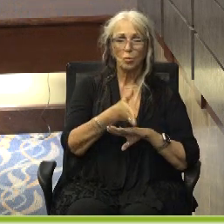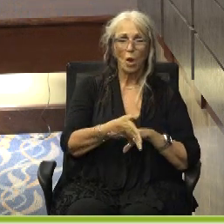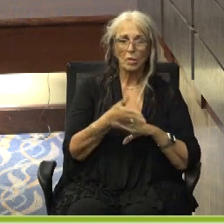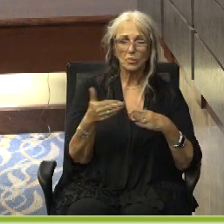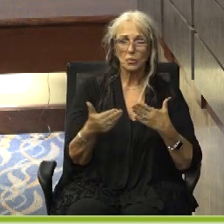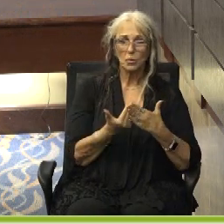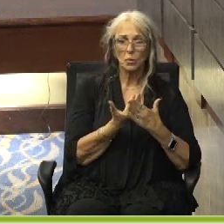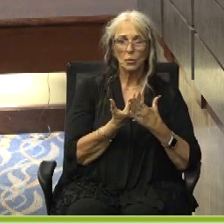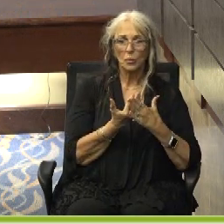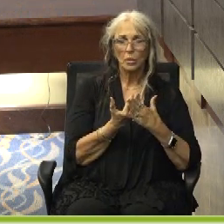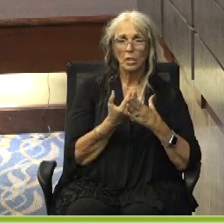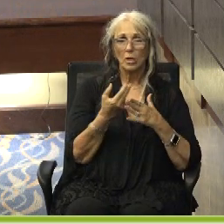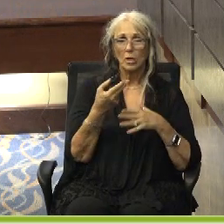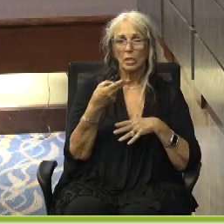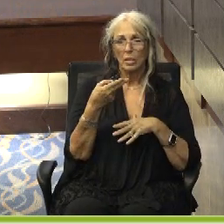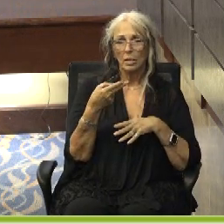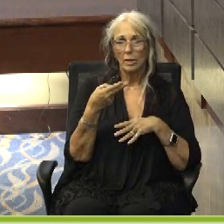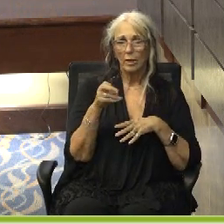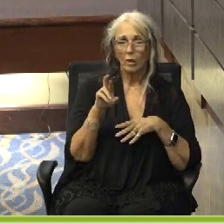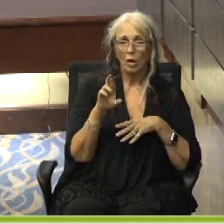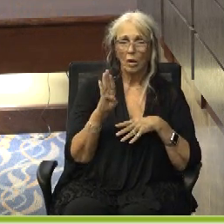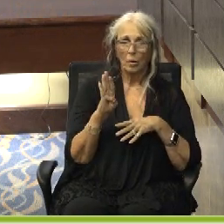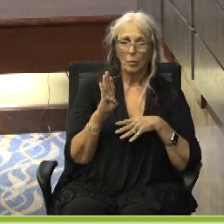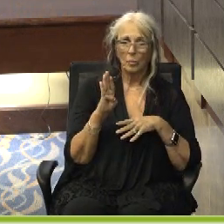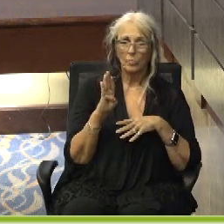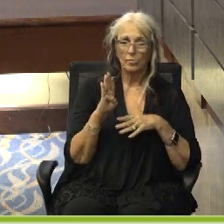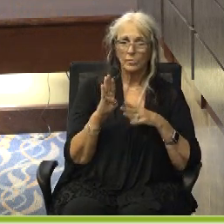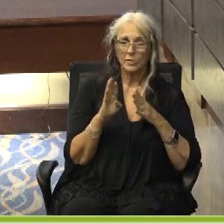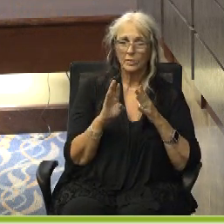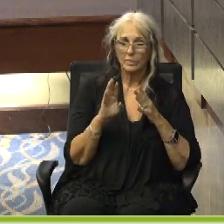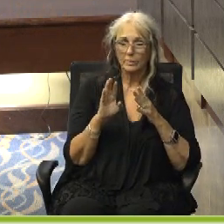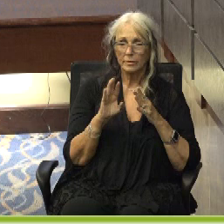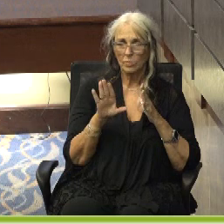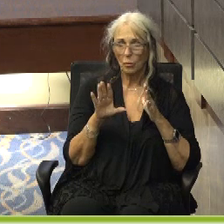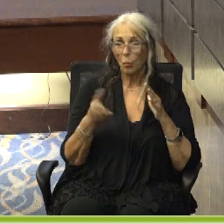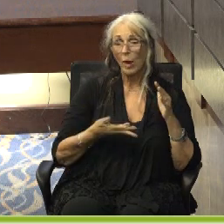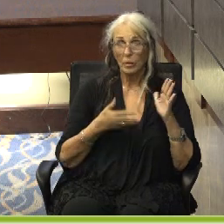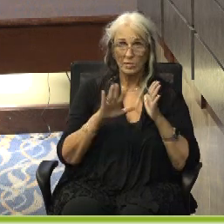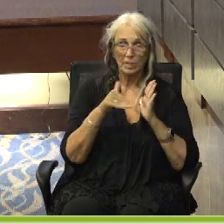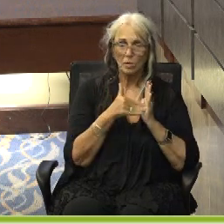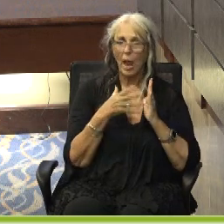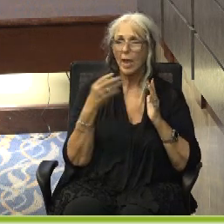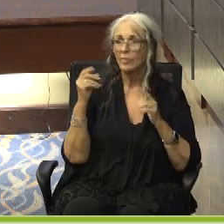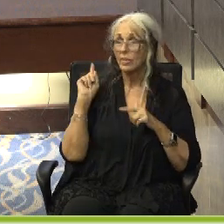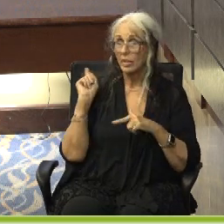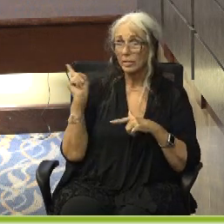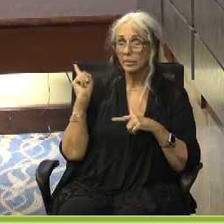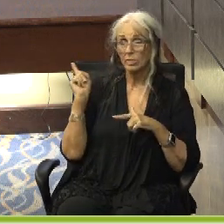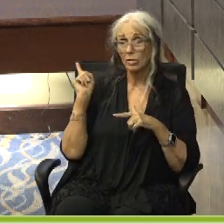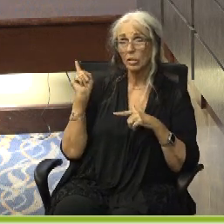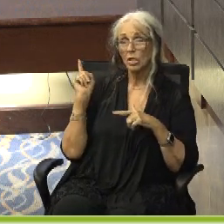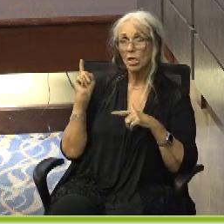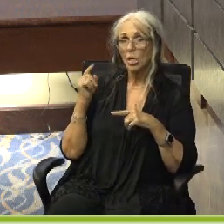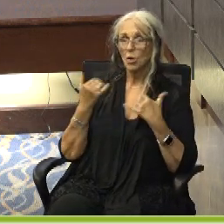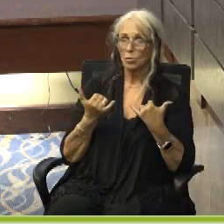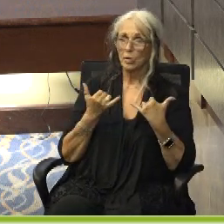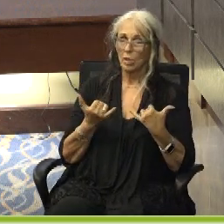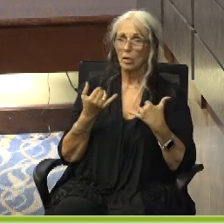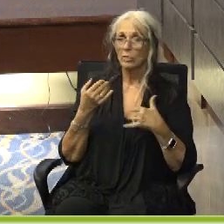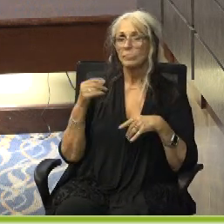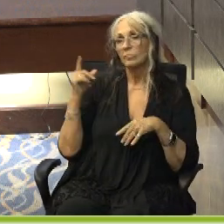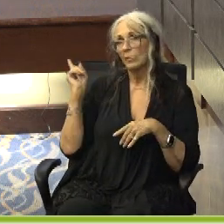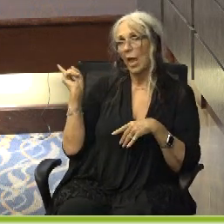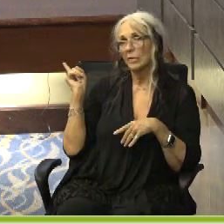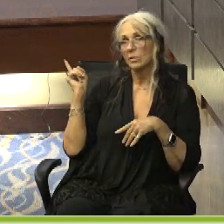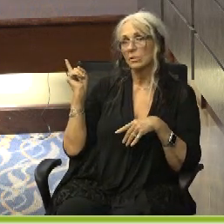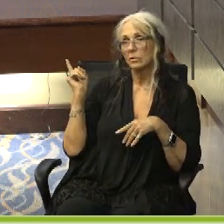new Hurd Welcome Center. This is the current condition of our Sports Hall of Fame. As you can see in the pictures, the art on